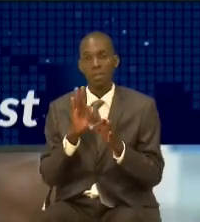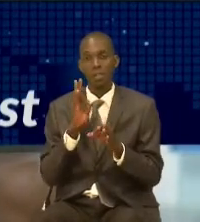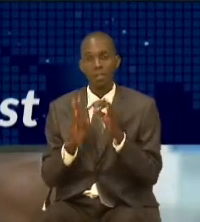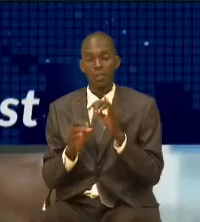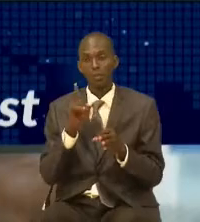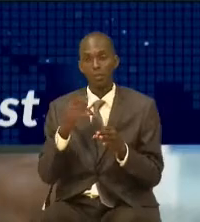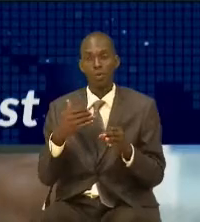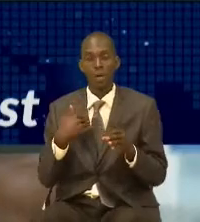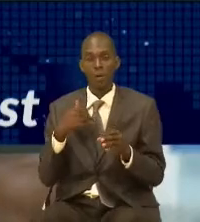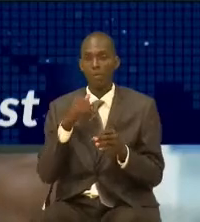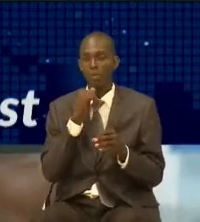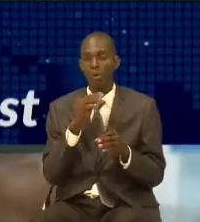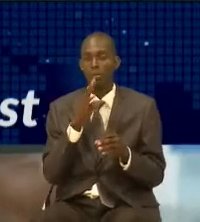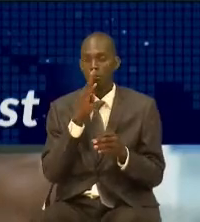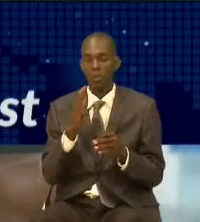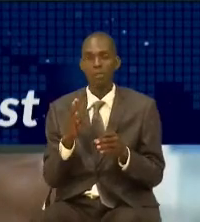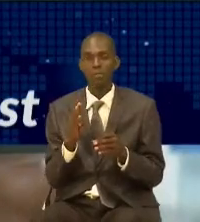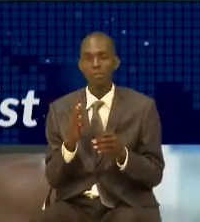around you